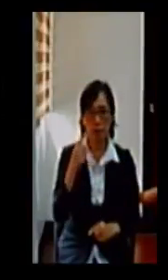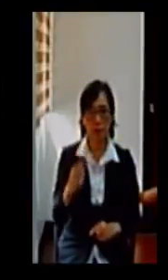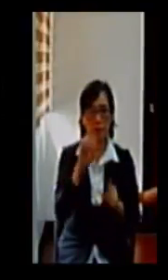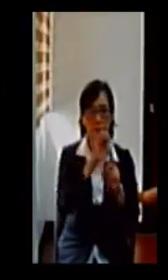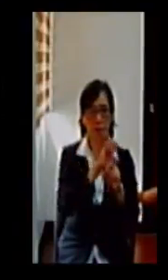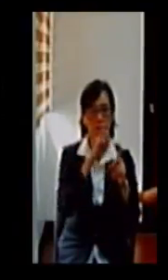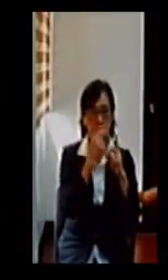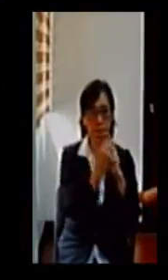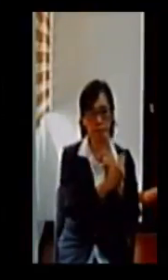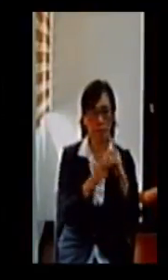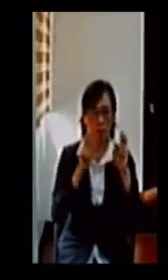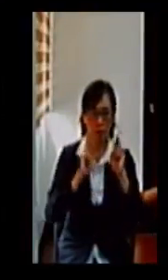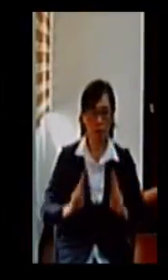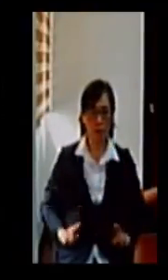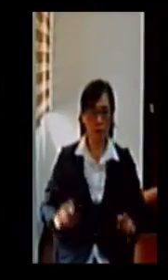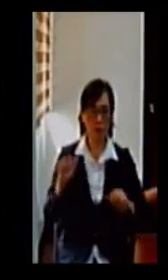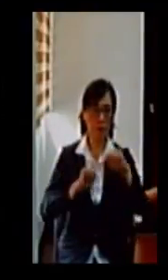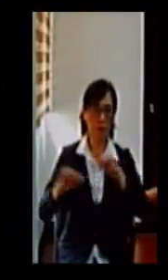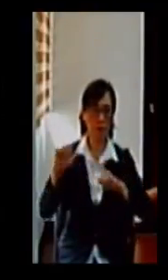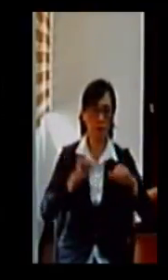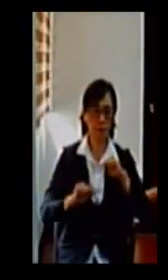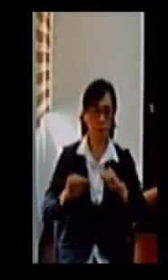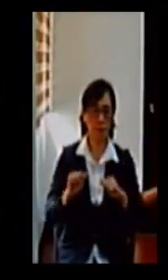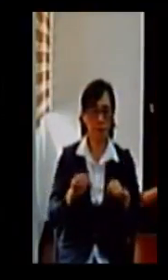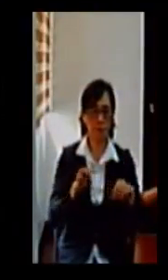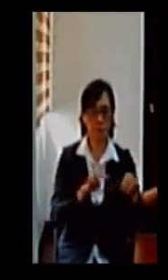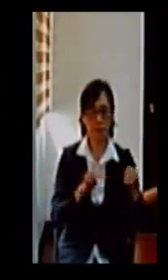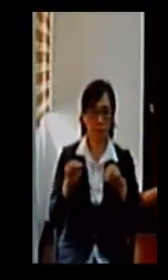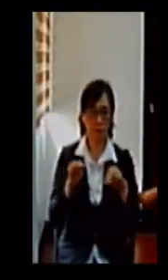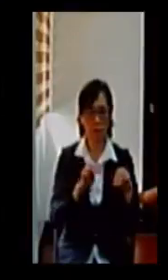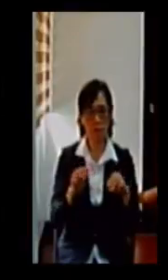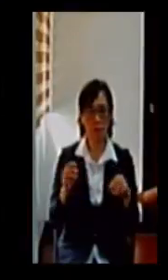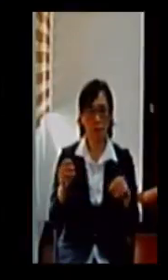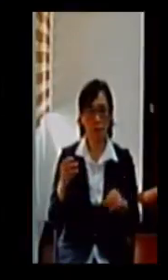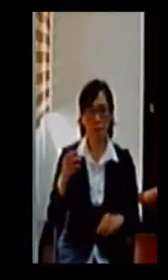friendly human activity, moving from fossil fuels